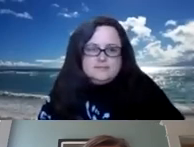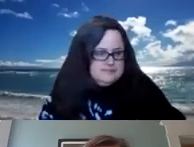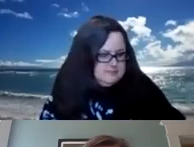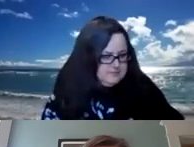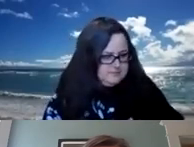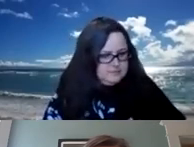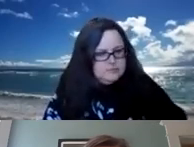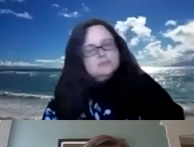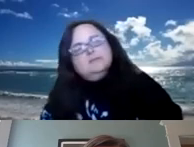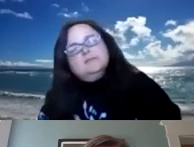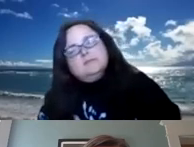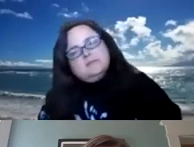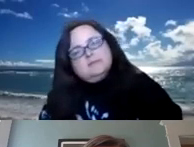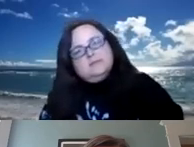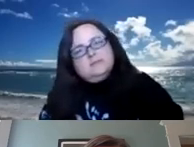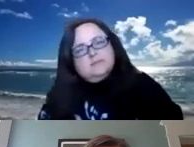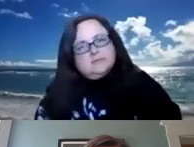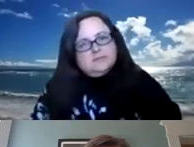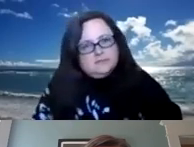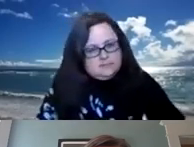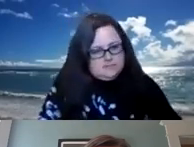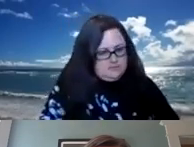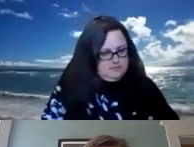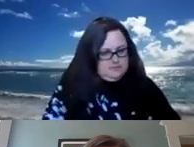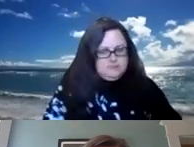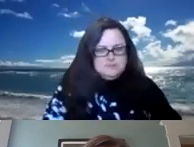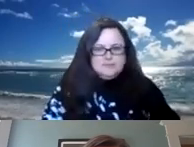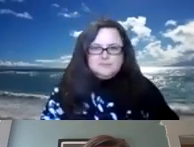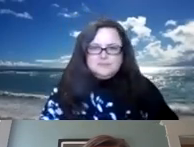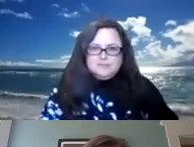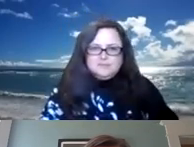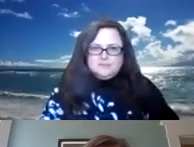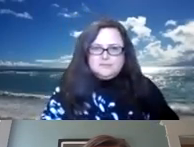Islander or Kofa Nations, presence at these meetings is something that,